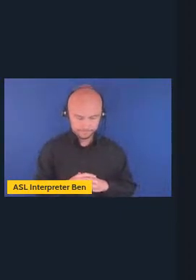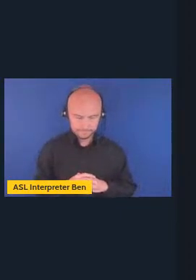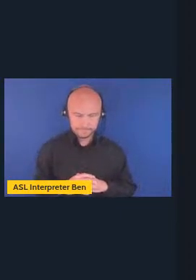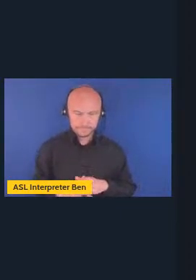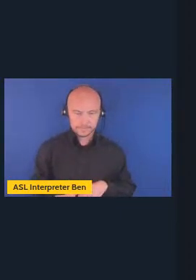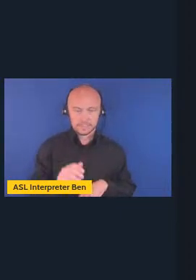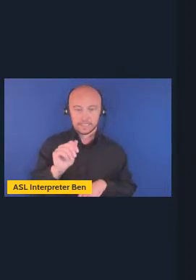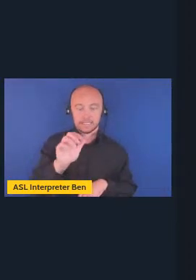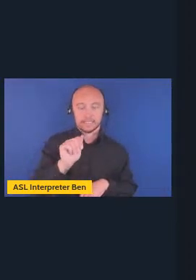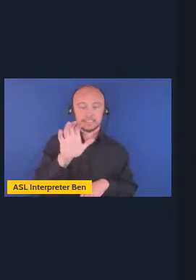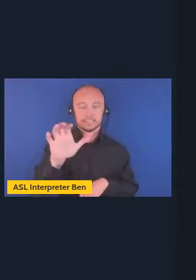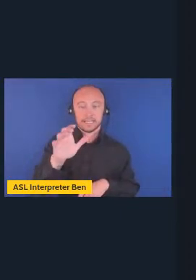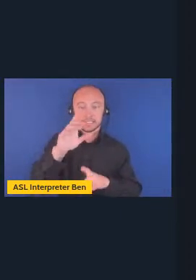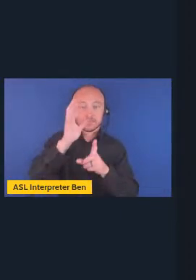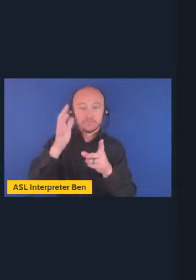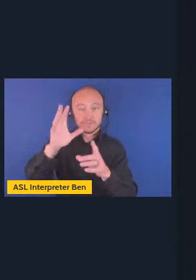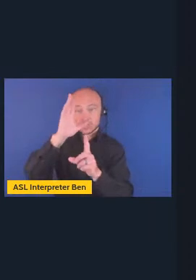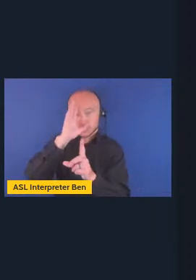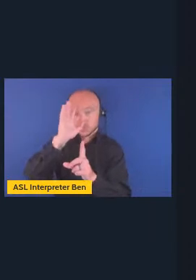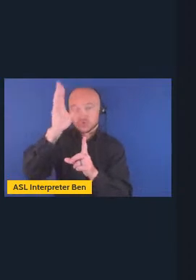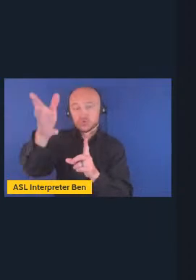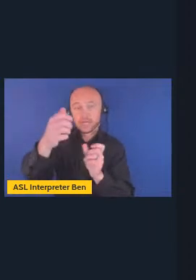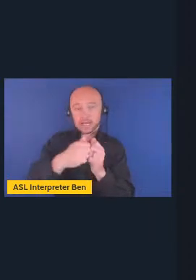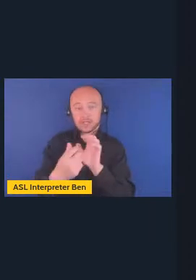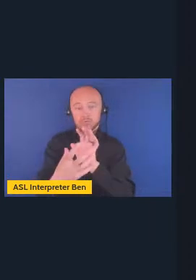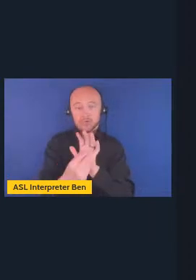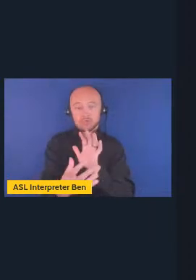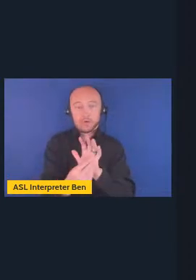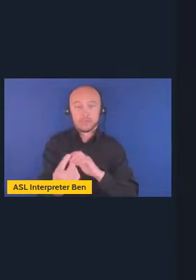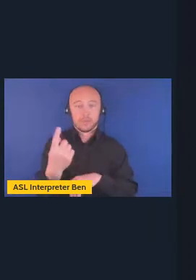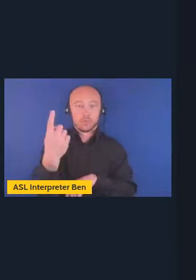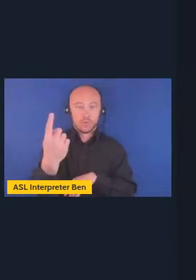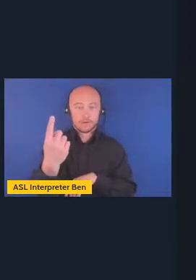ECS service got created with replica of 1.